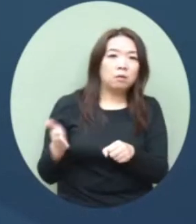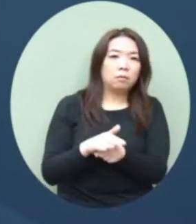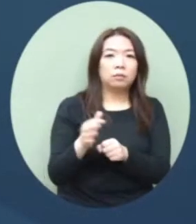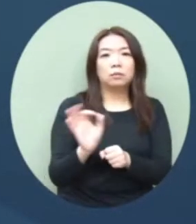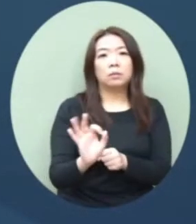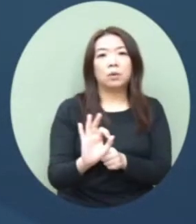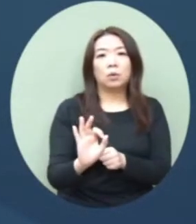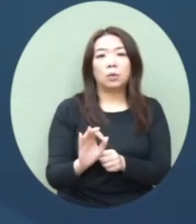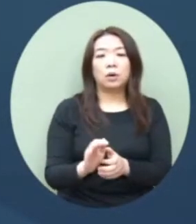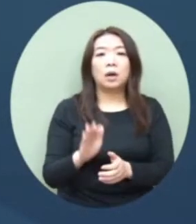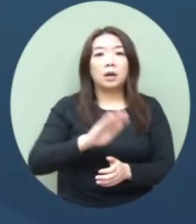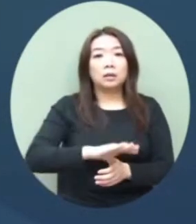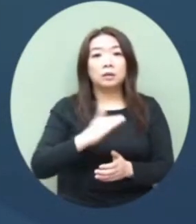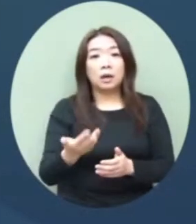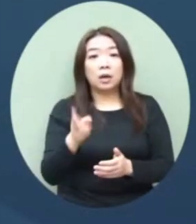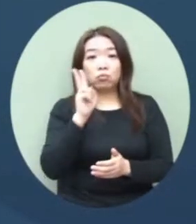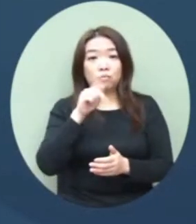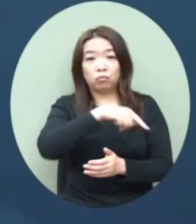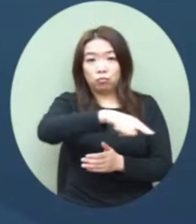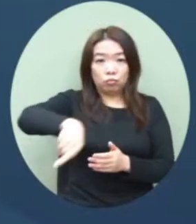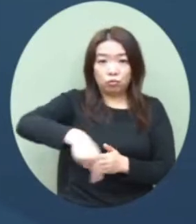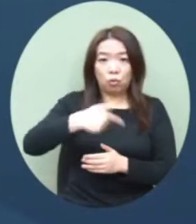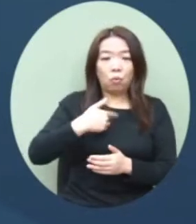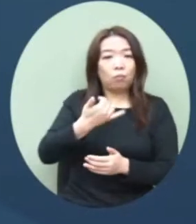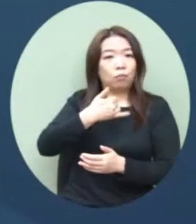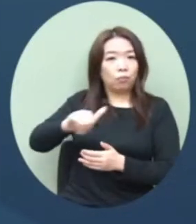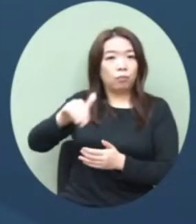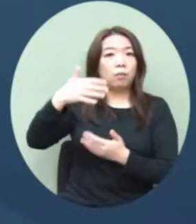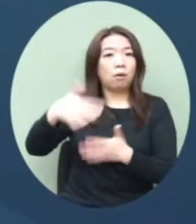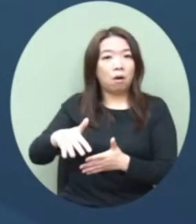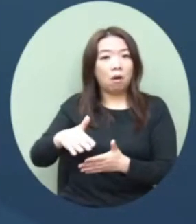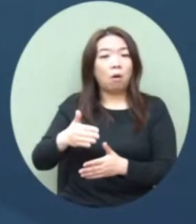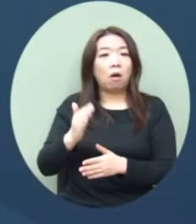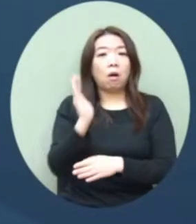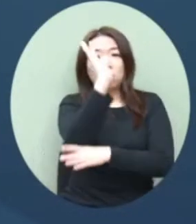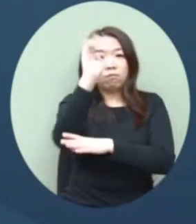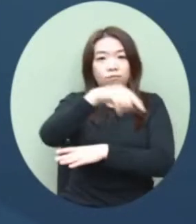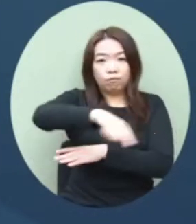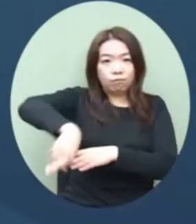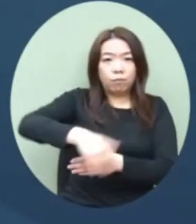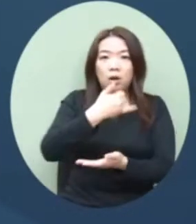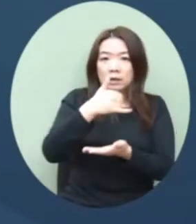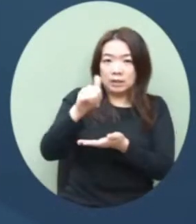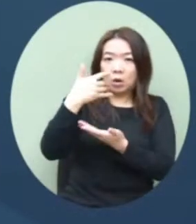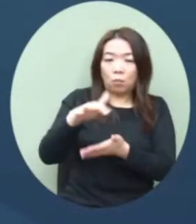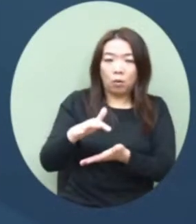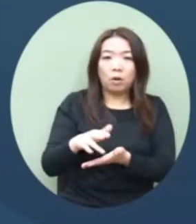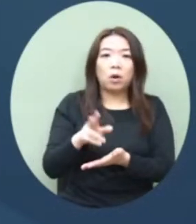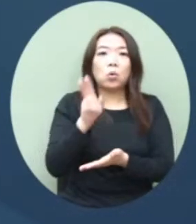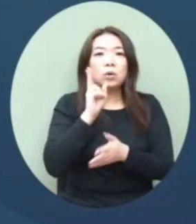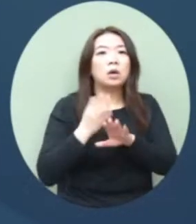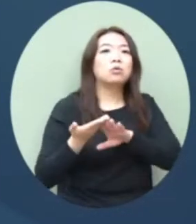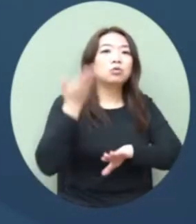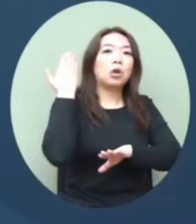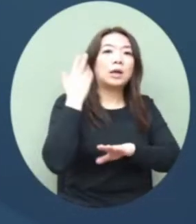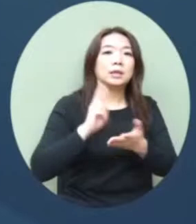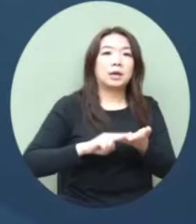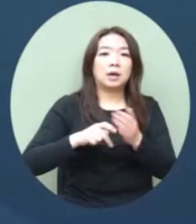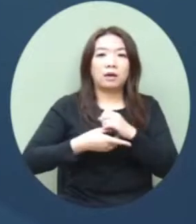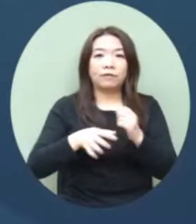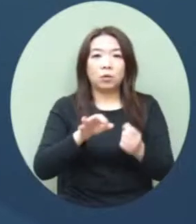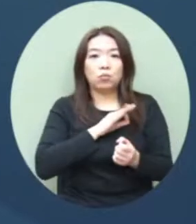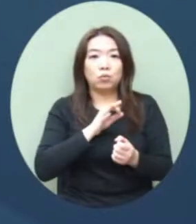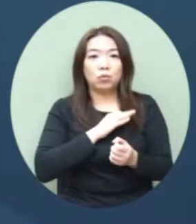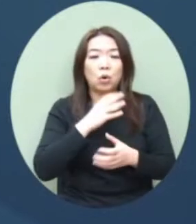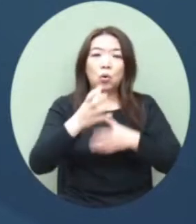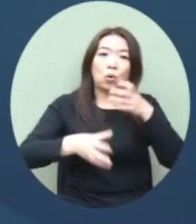explained to you my decision. There is nothing more to add after I've left this forum, and that is